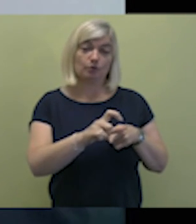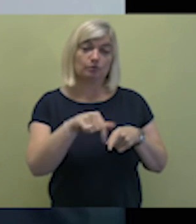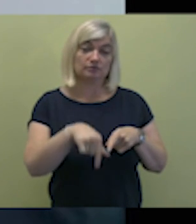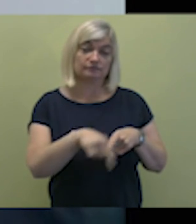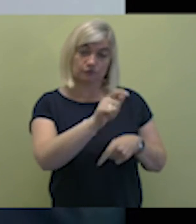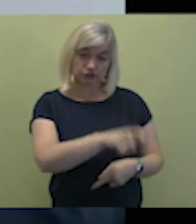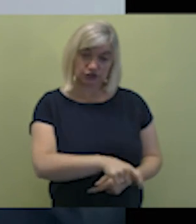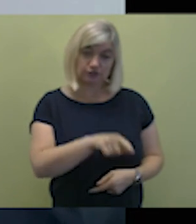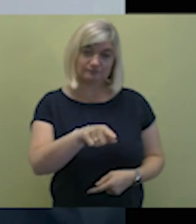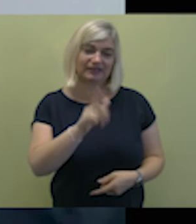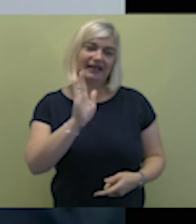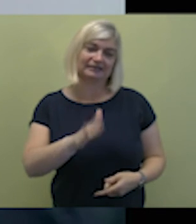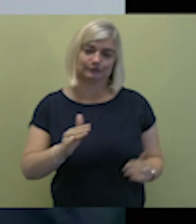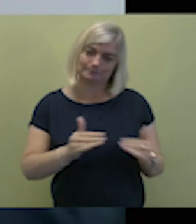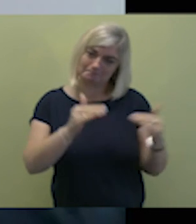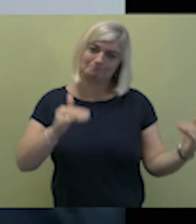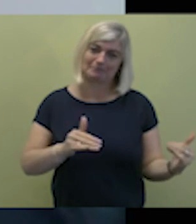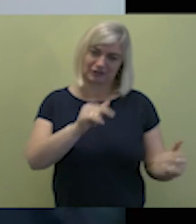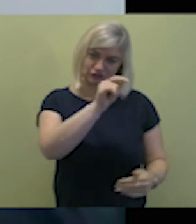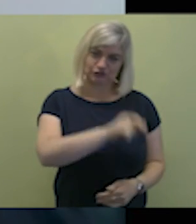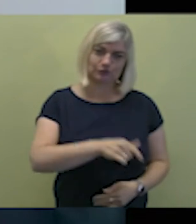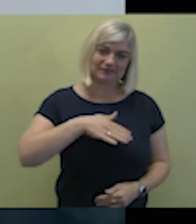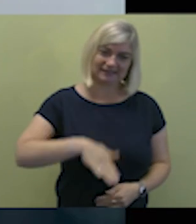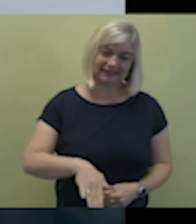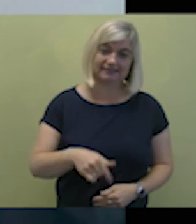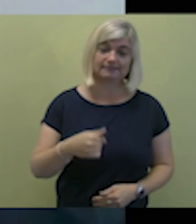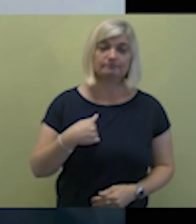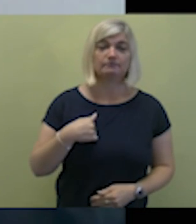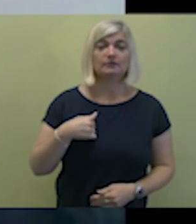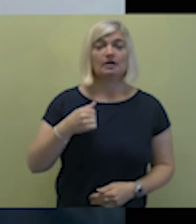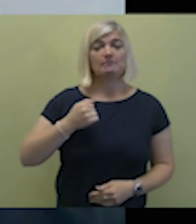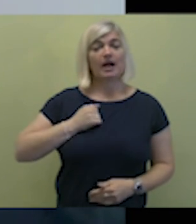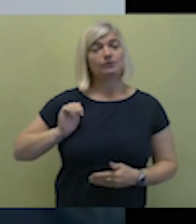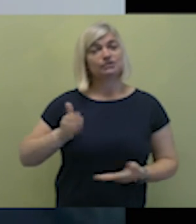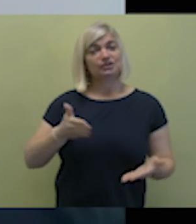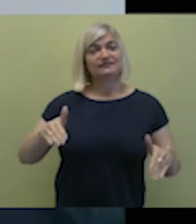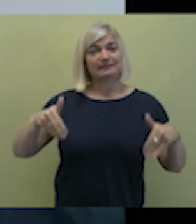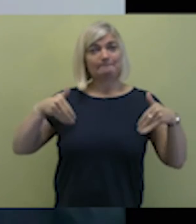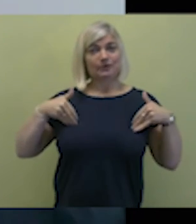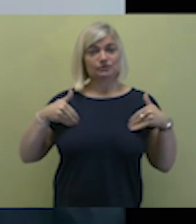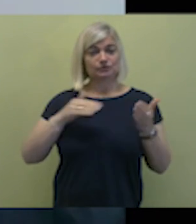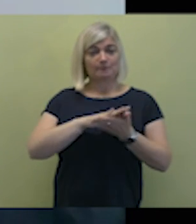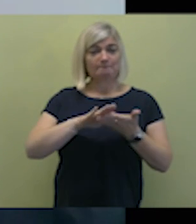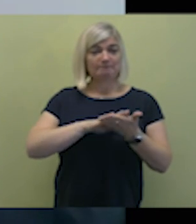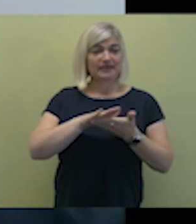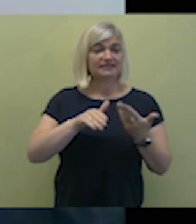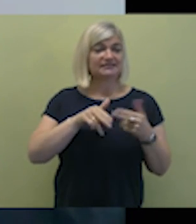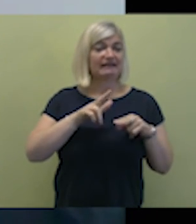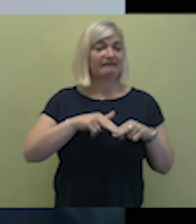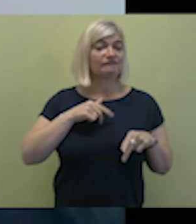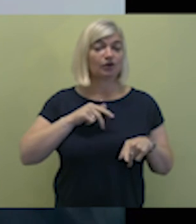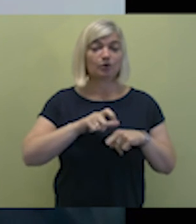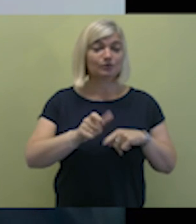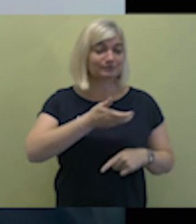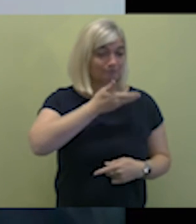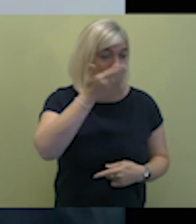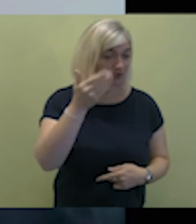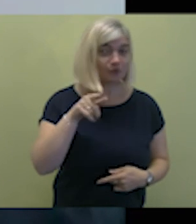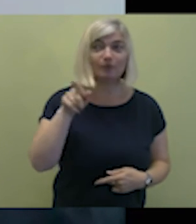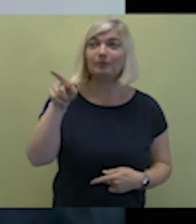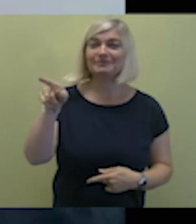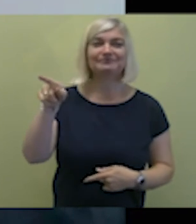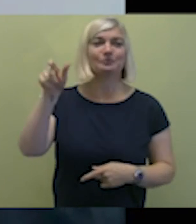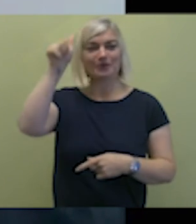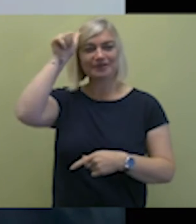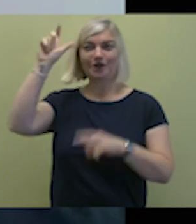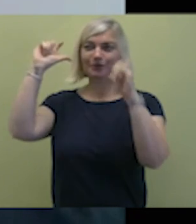obviously got to be right for that particular student. We are an impartial service as well, so if that means we advise that they look elsewhere,